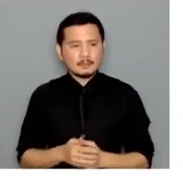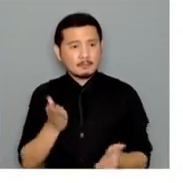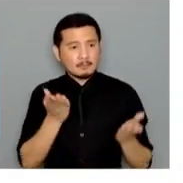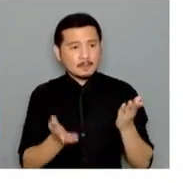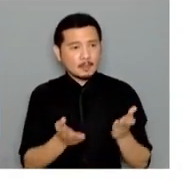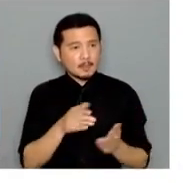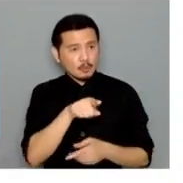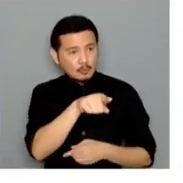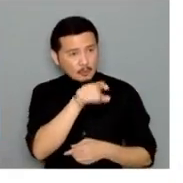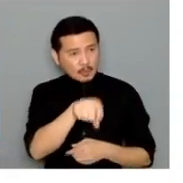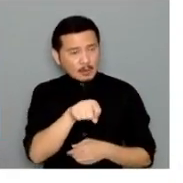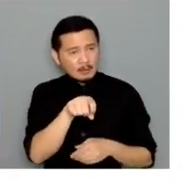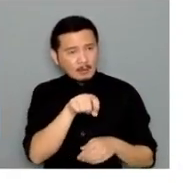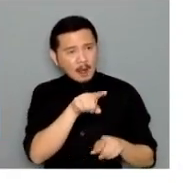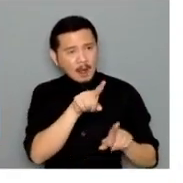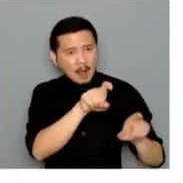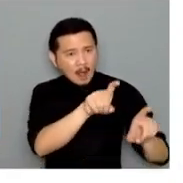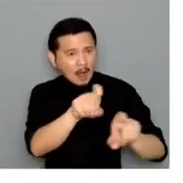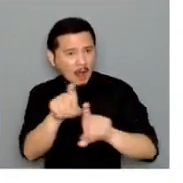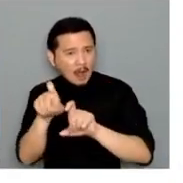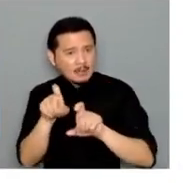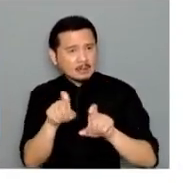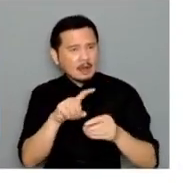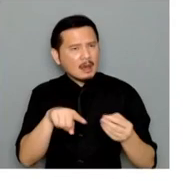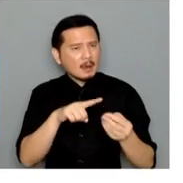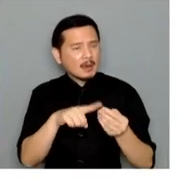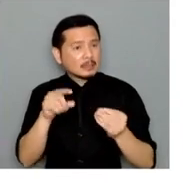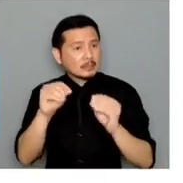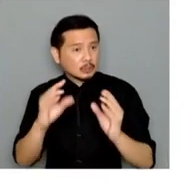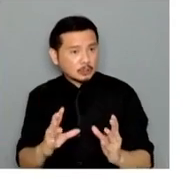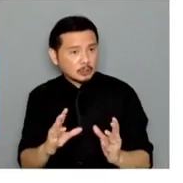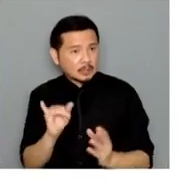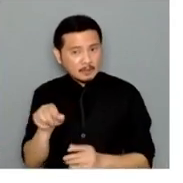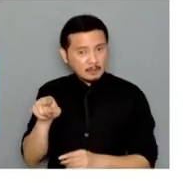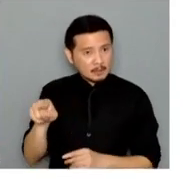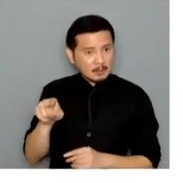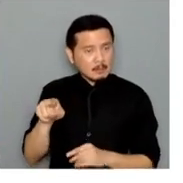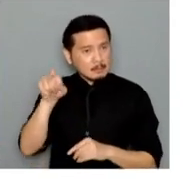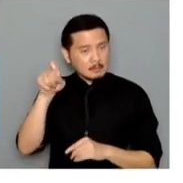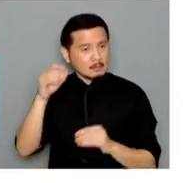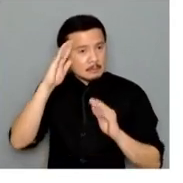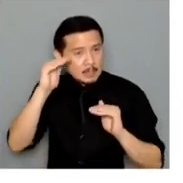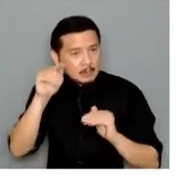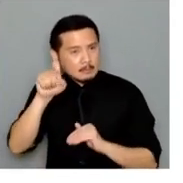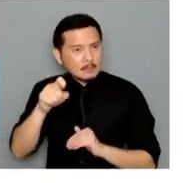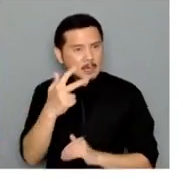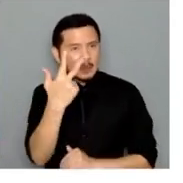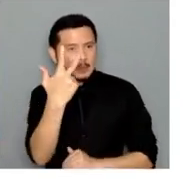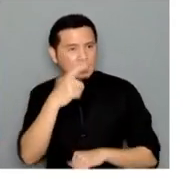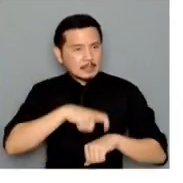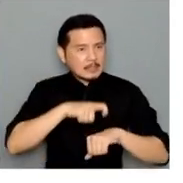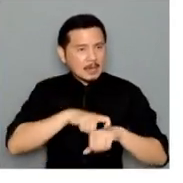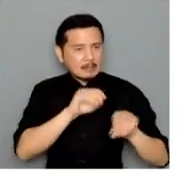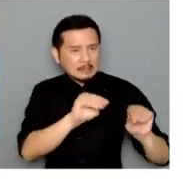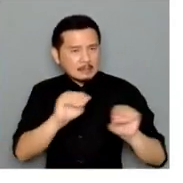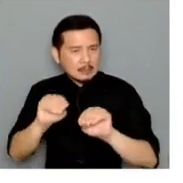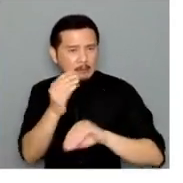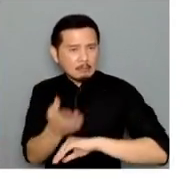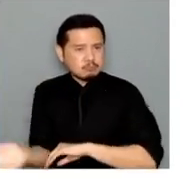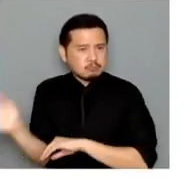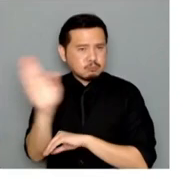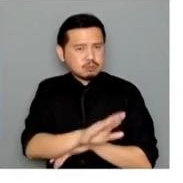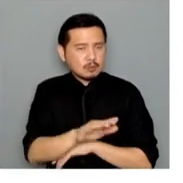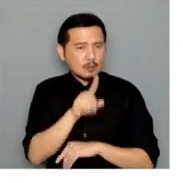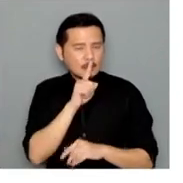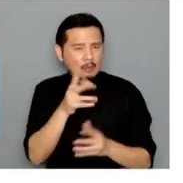the teachers, because if one teacher is expected to teach 3 shifts per day, that's a lot. That's going to be a lot on the